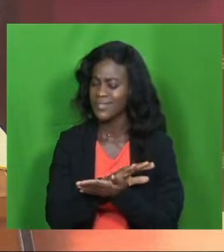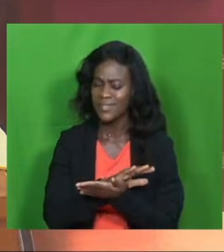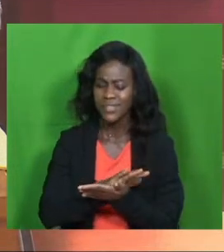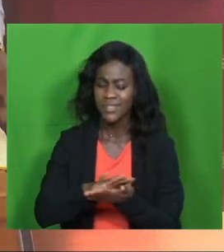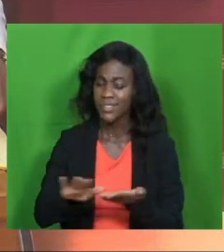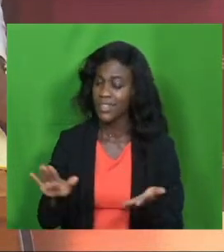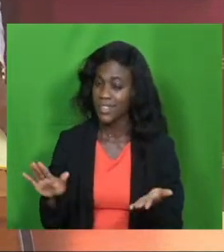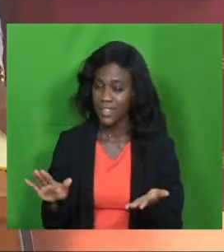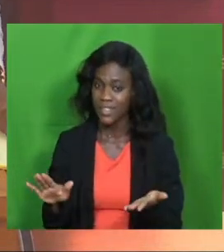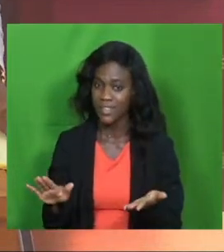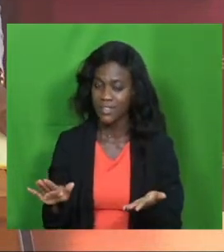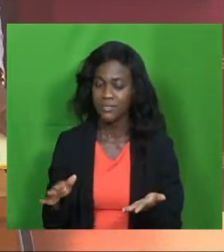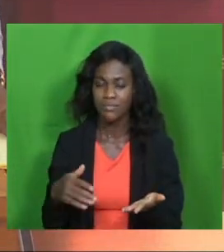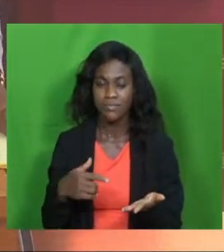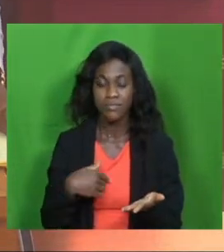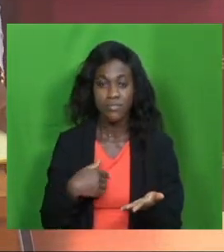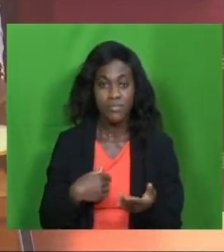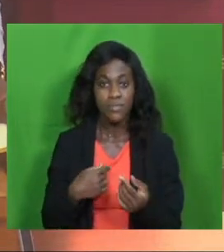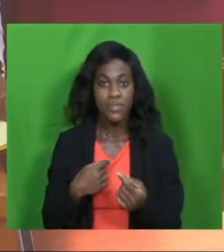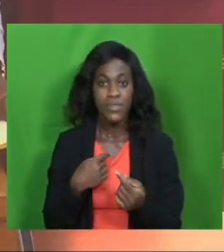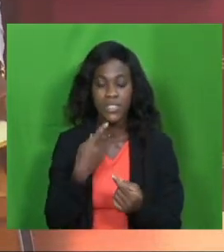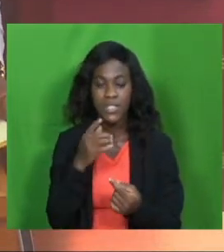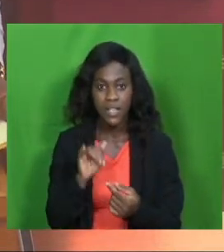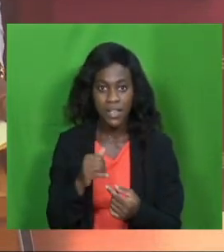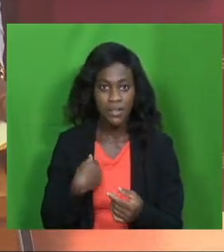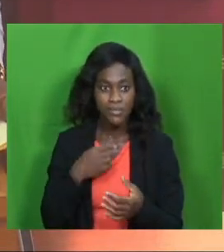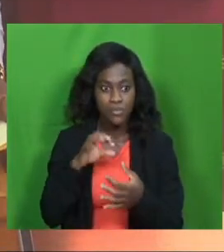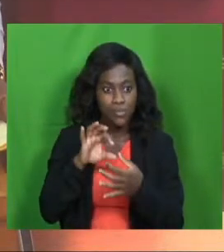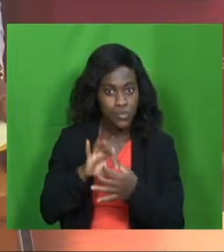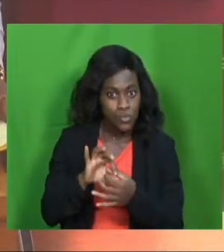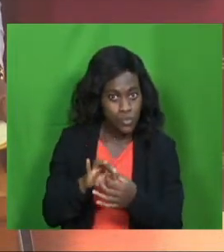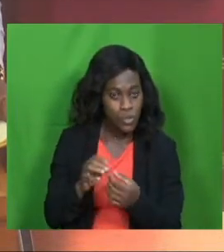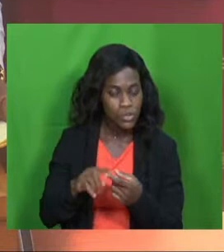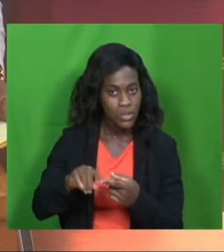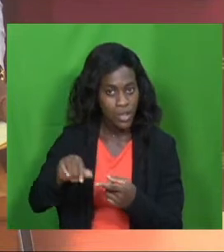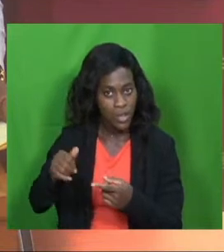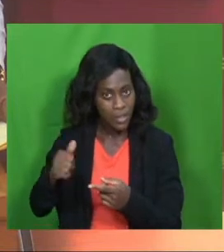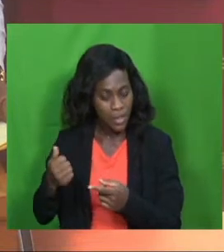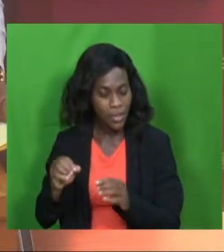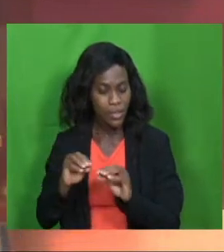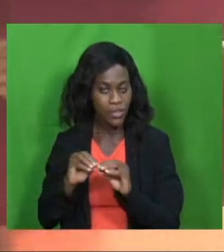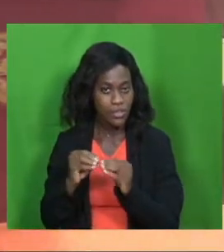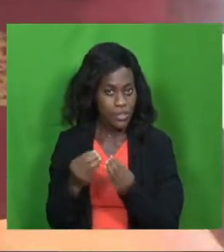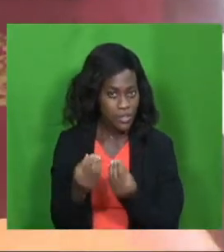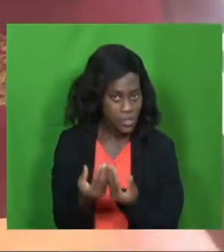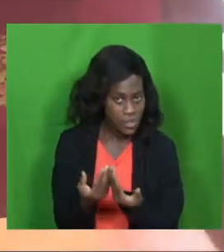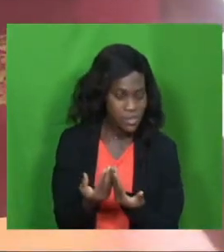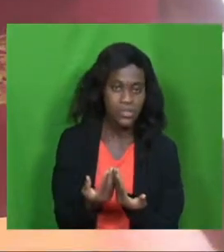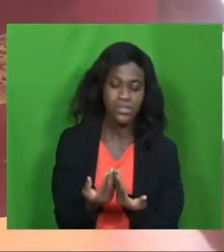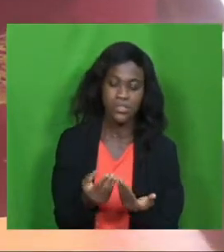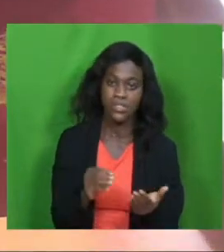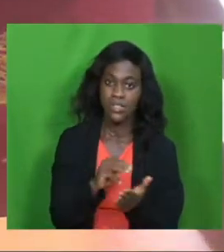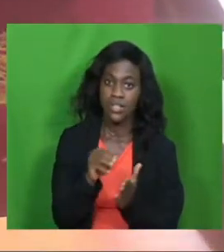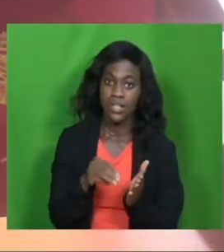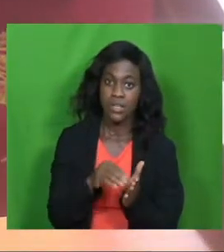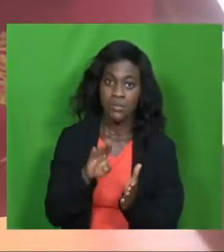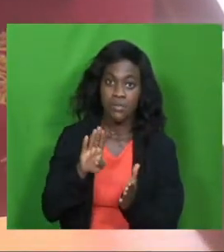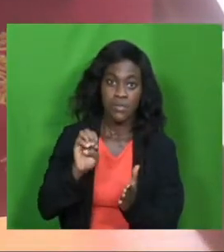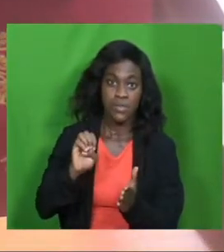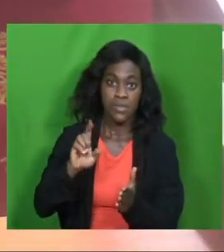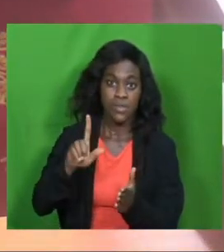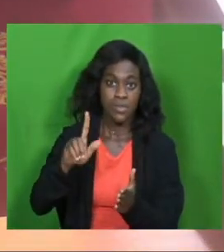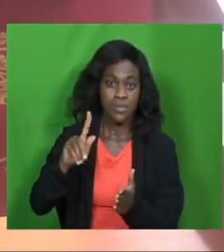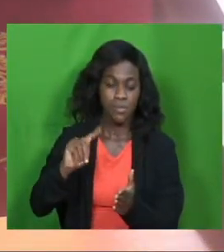I've mentioned that we collaborated with the other institutions like the Middle Belt Development Authority